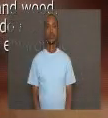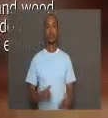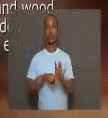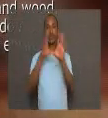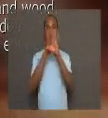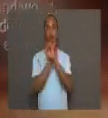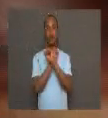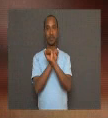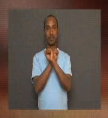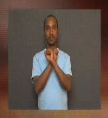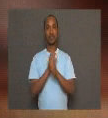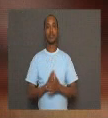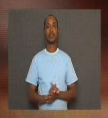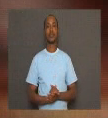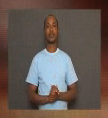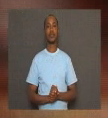Time's up.